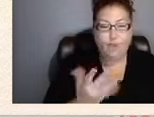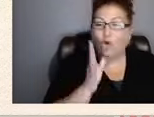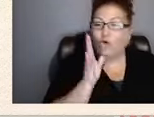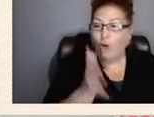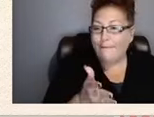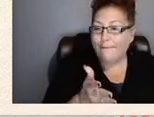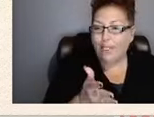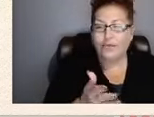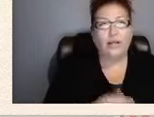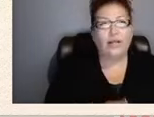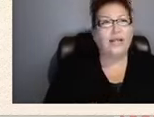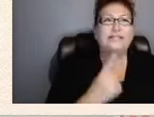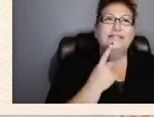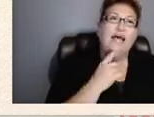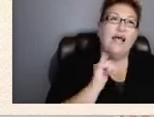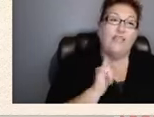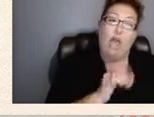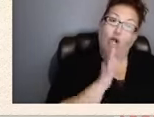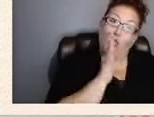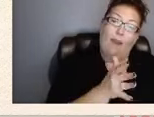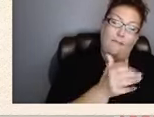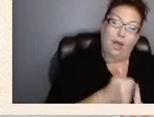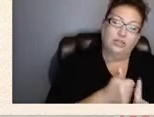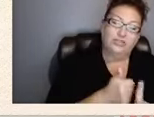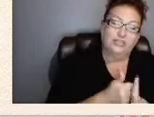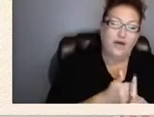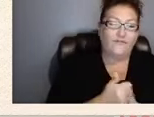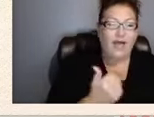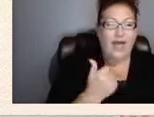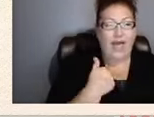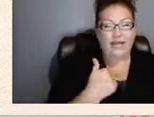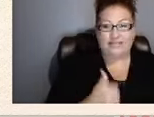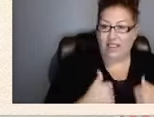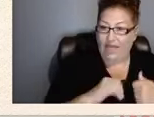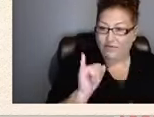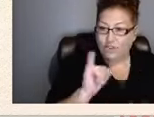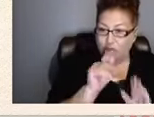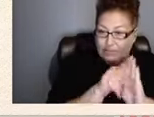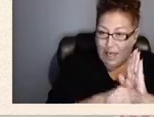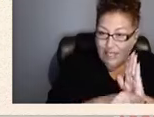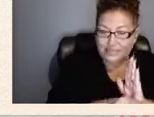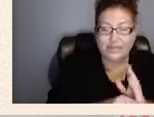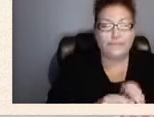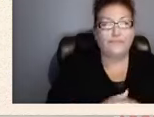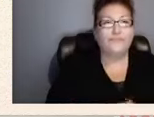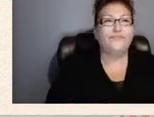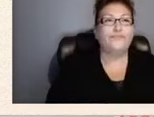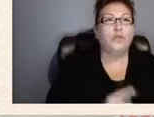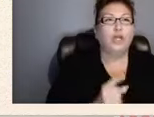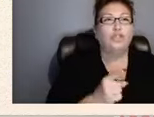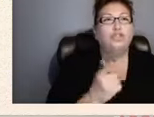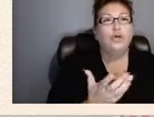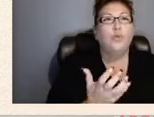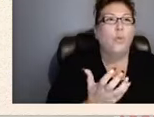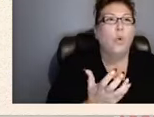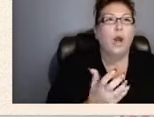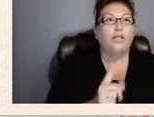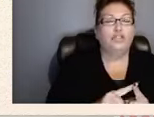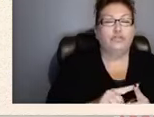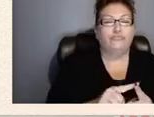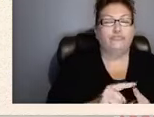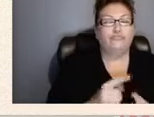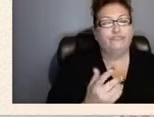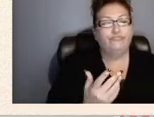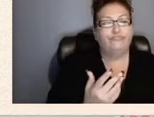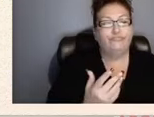say this grandmother has a life insurance policy, and she wants the life